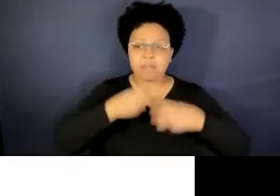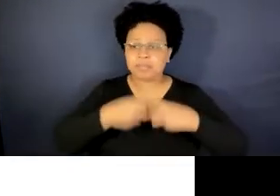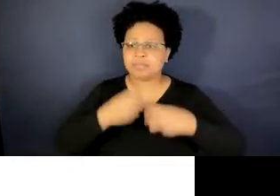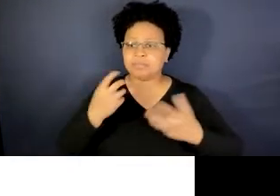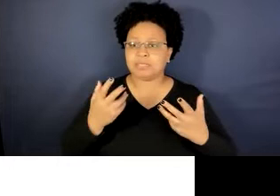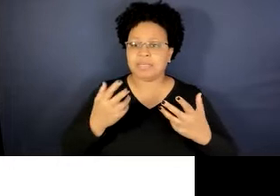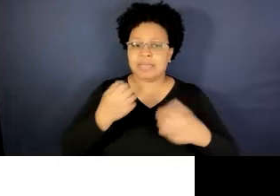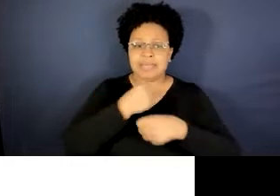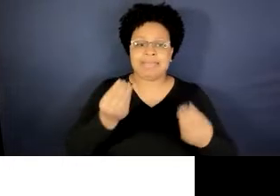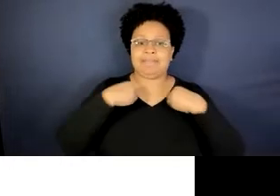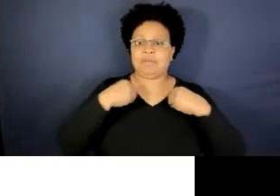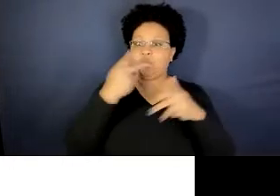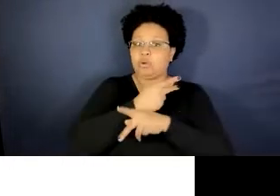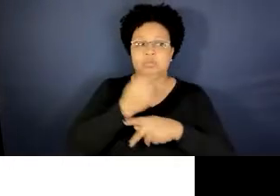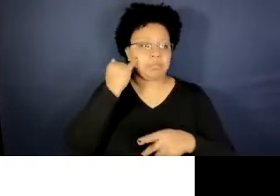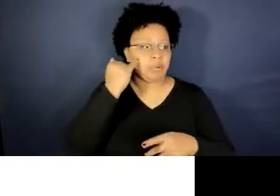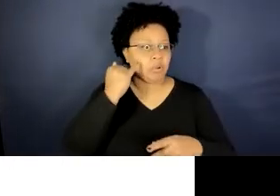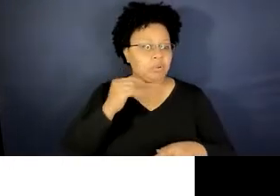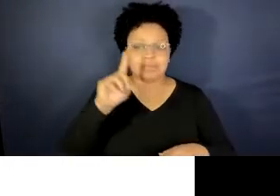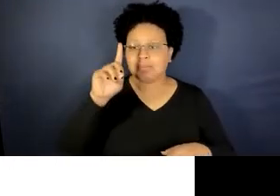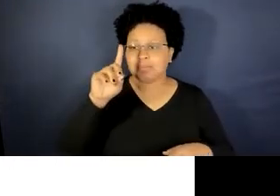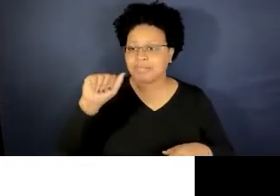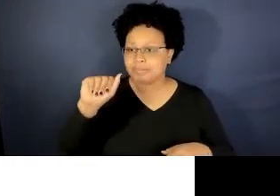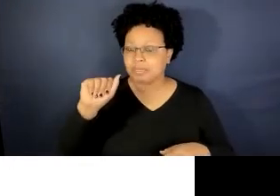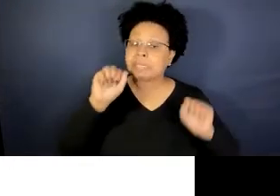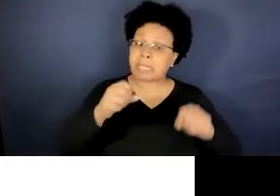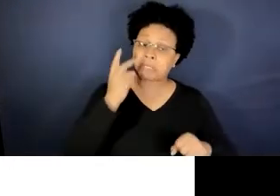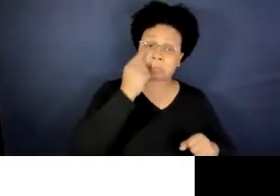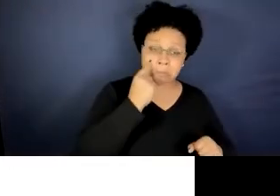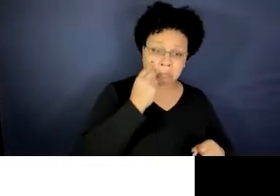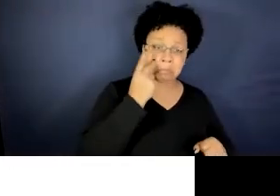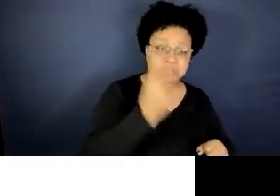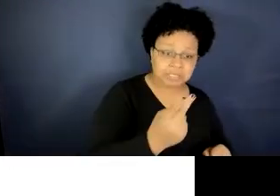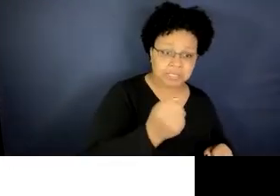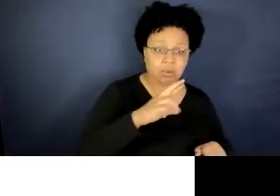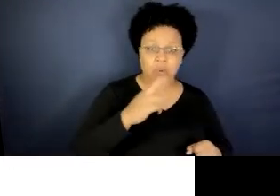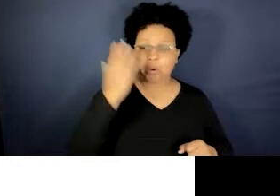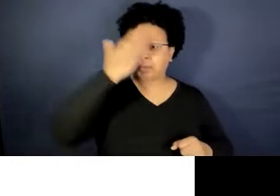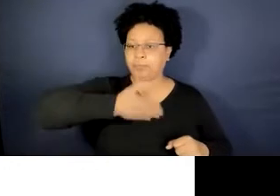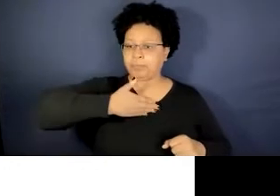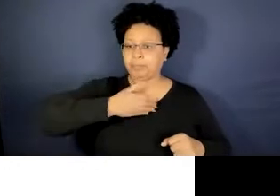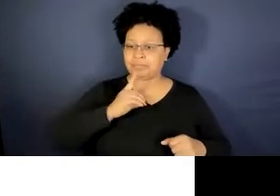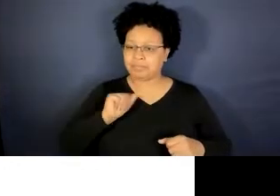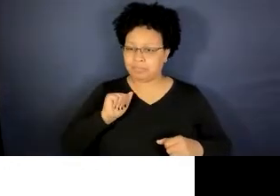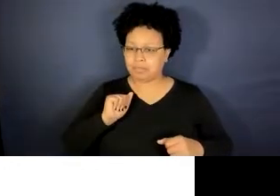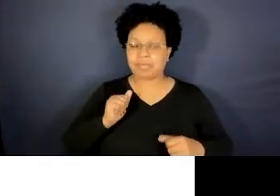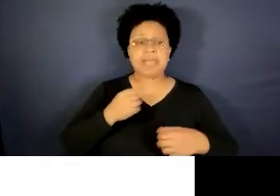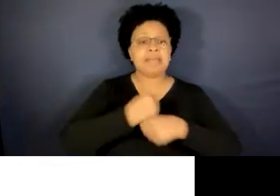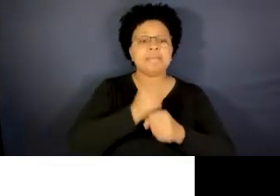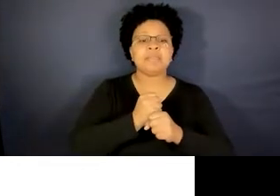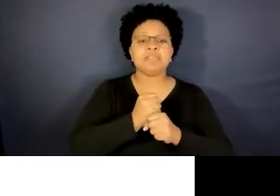made it worse, a disability, a seen or unseen disability, it made it even worse. So all of